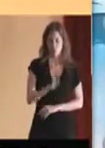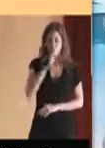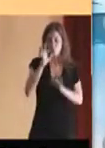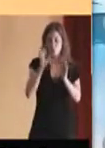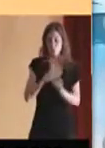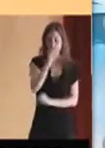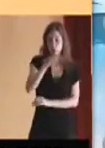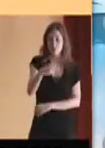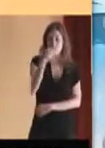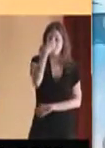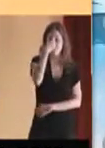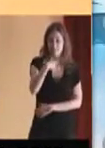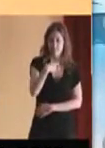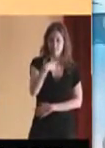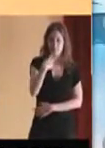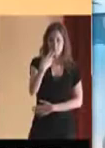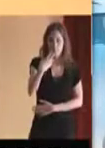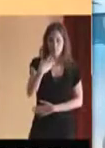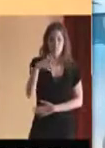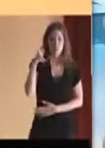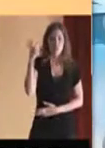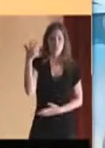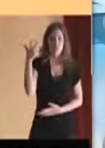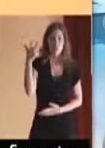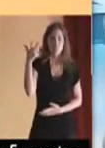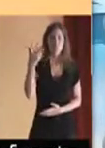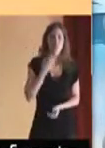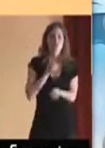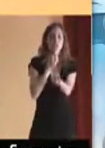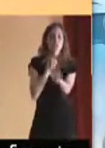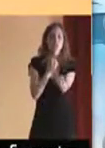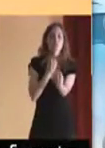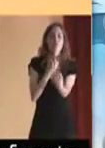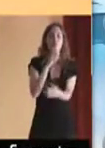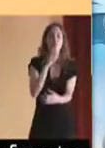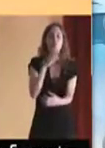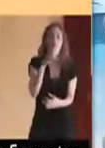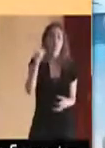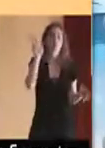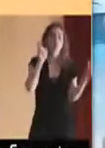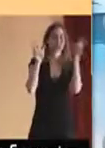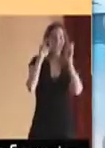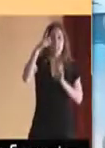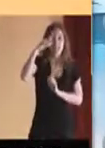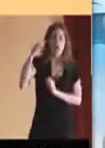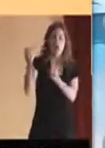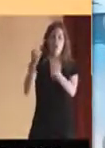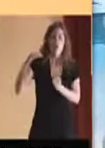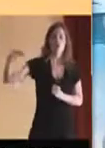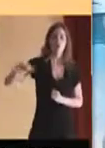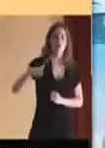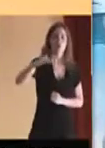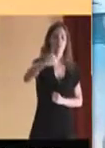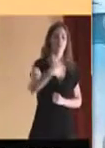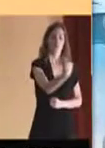because for people who are visually impaired, it is their main source of information. It is where they see where the